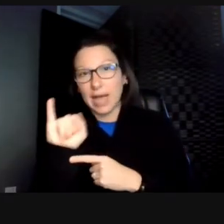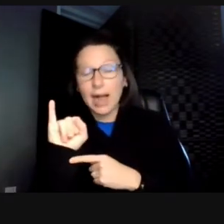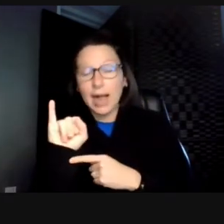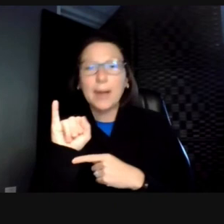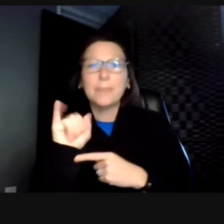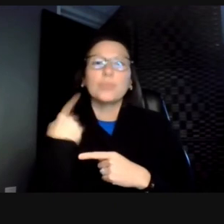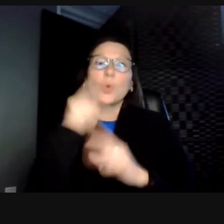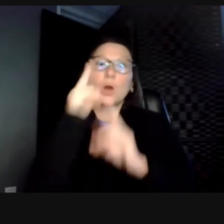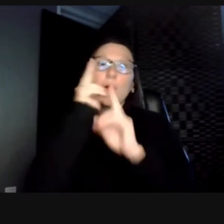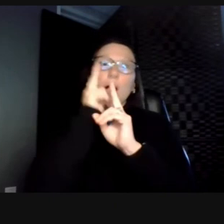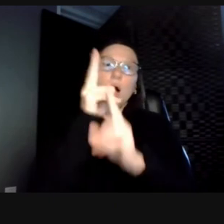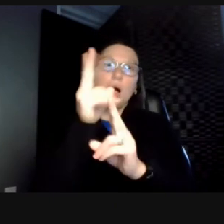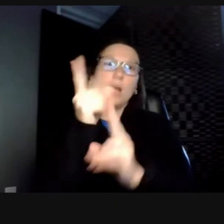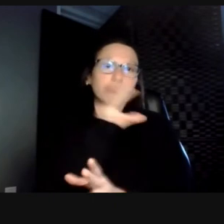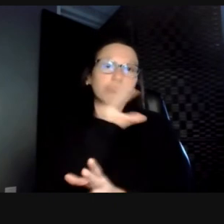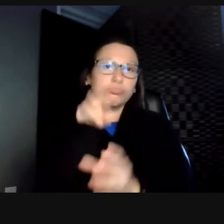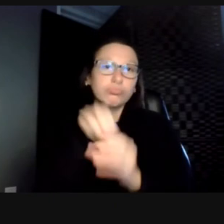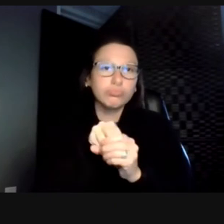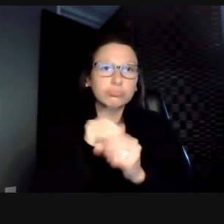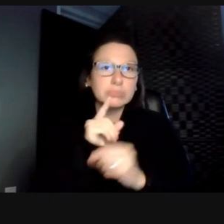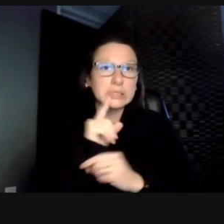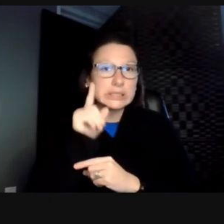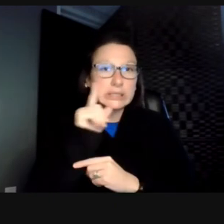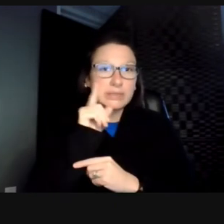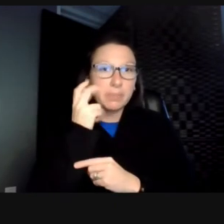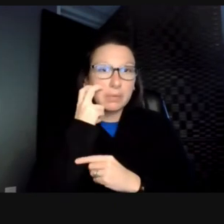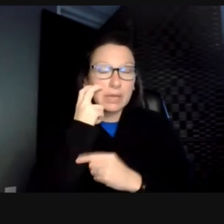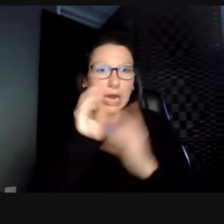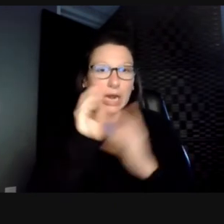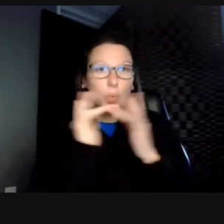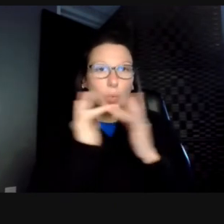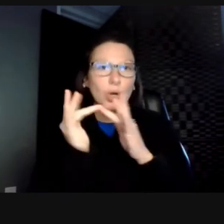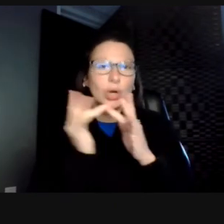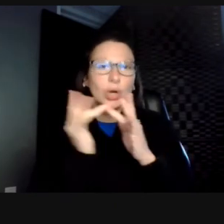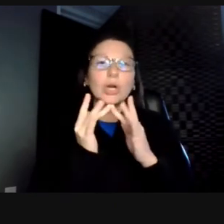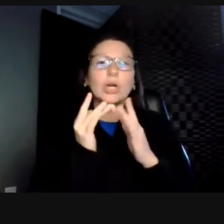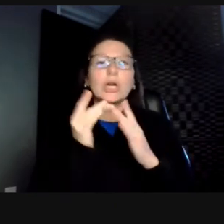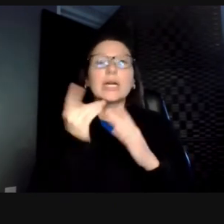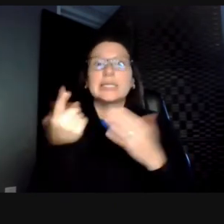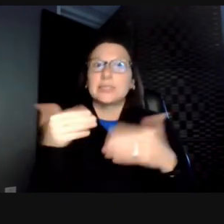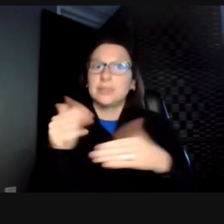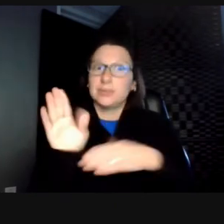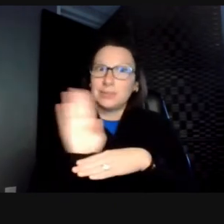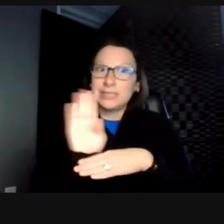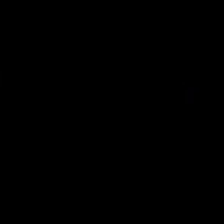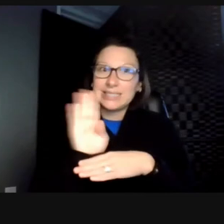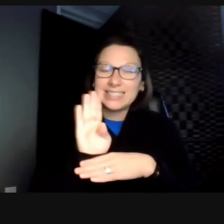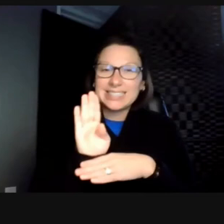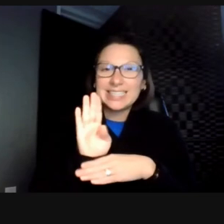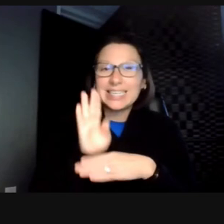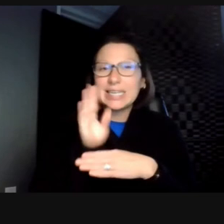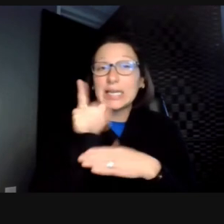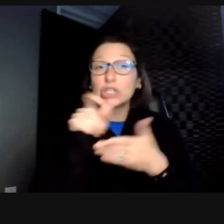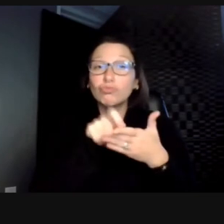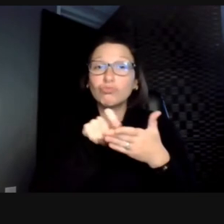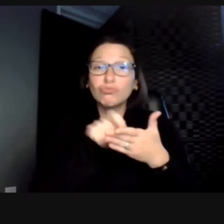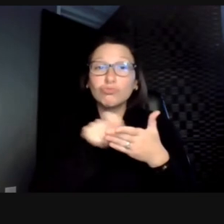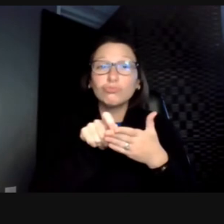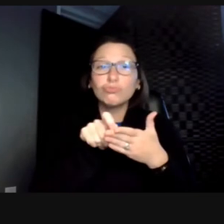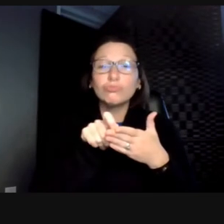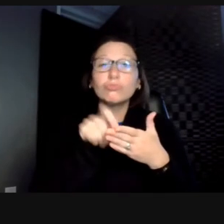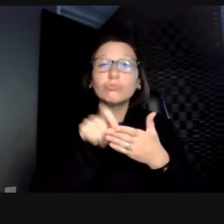Deafblind network. And he has been very busy. He has authored a few things. One of them has been co-authored with our own